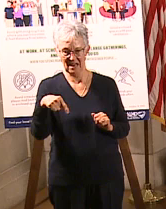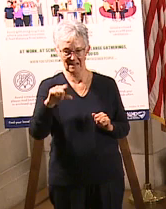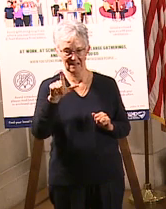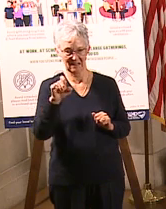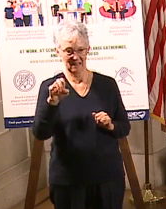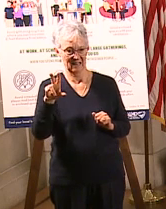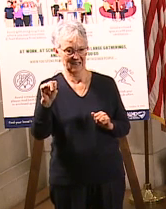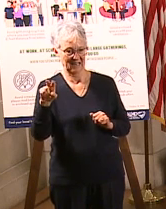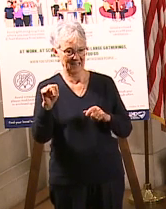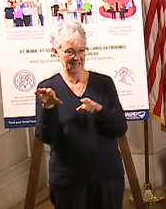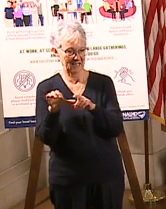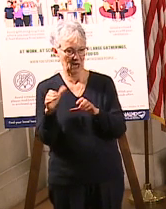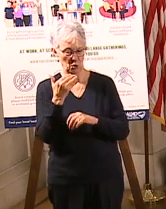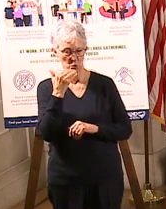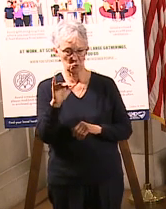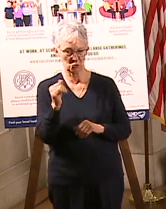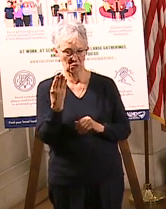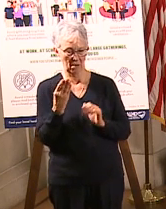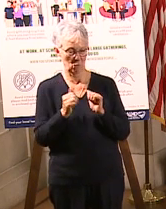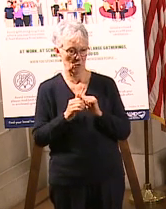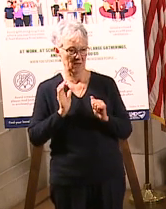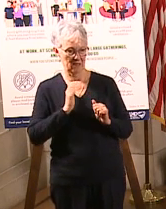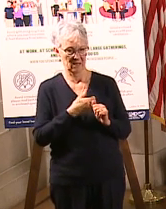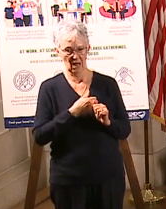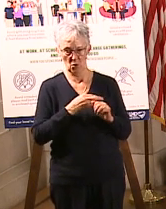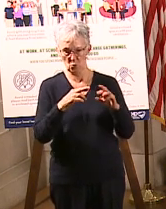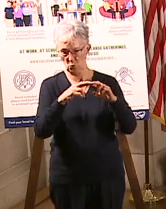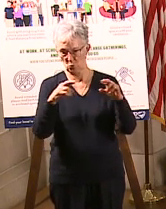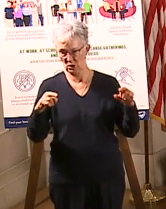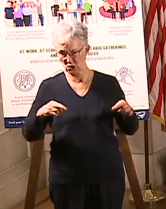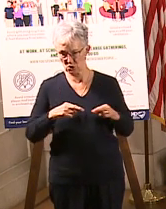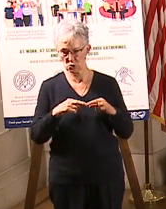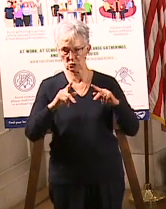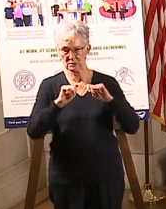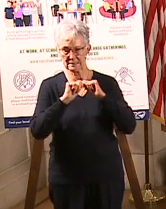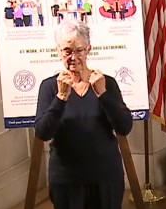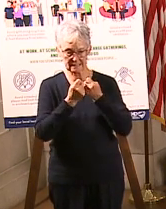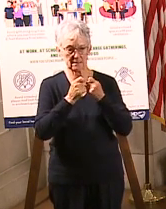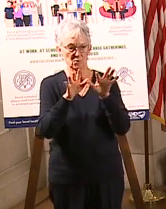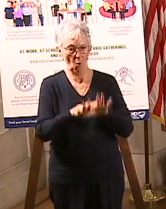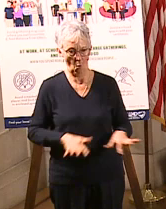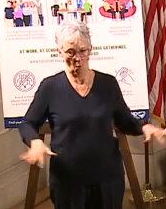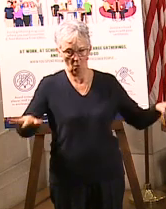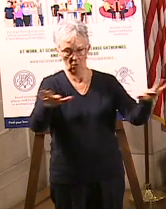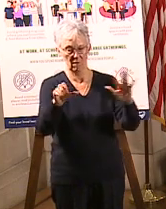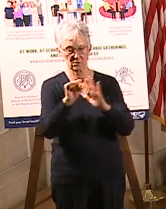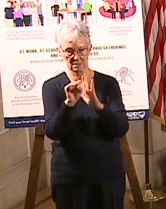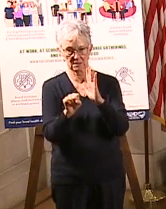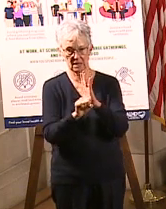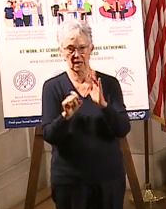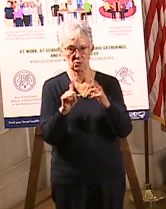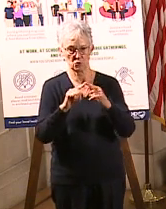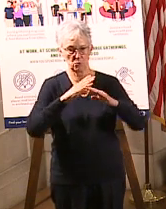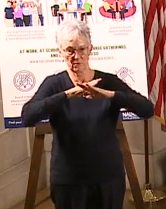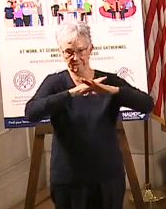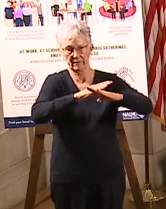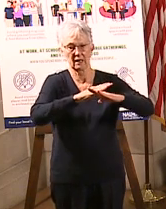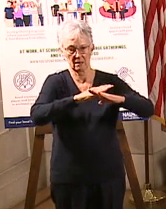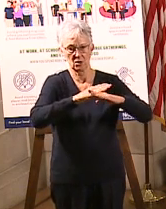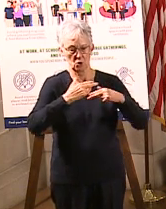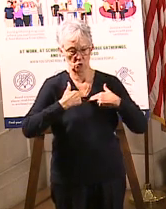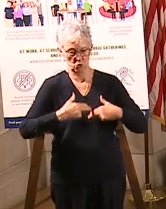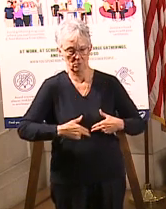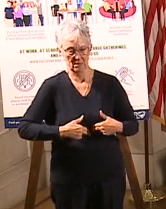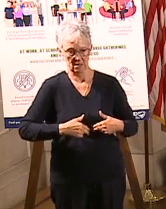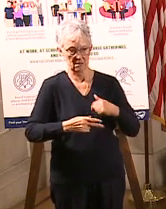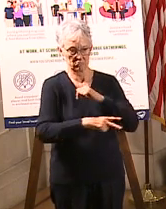job with our regional teams across the state to help fight this. As you see, we issued a report each year,